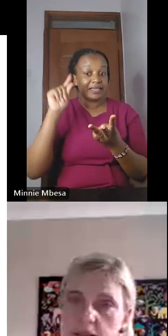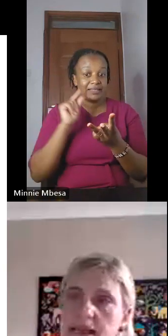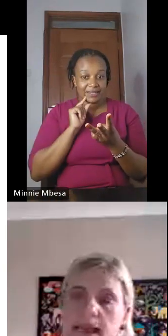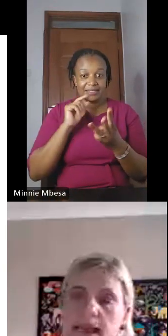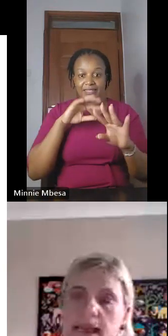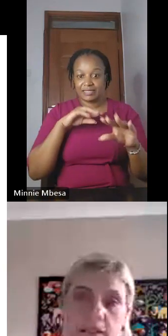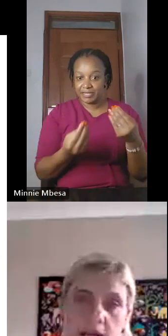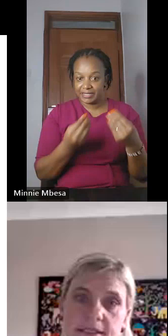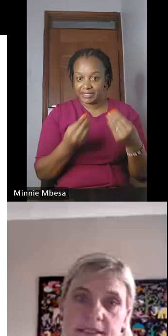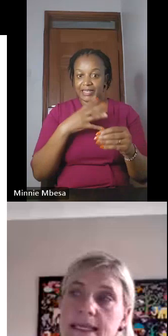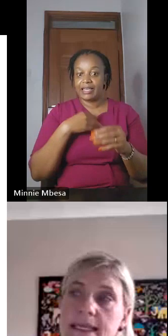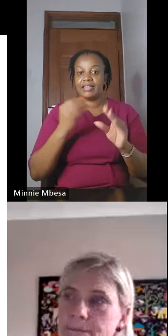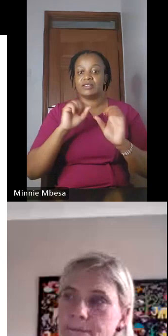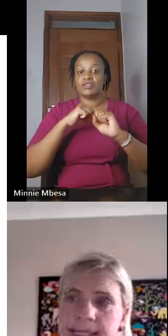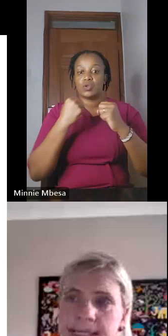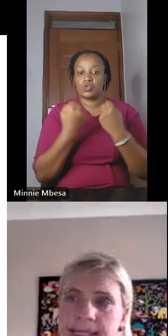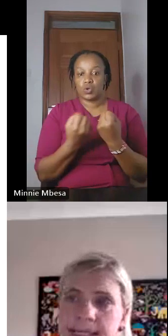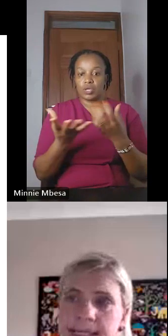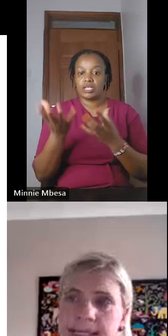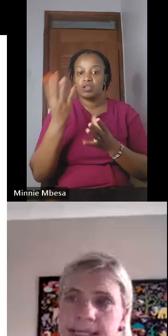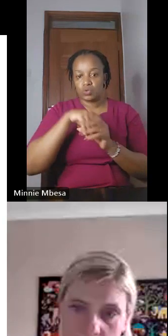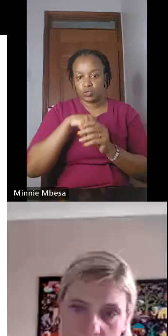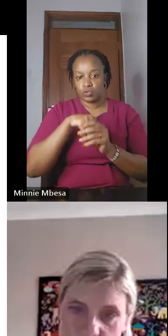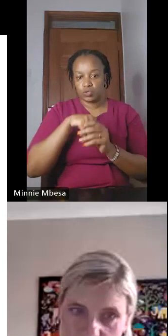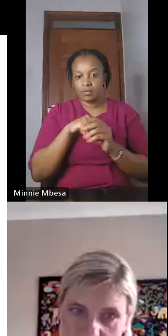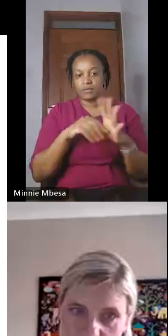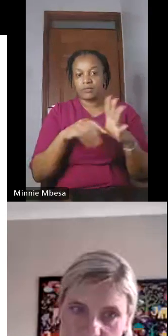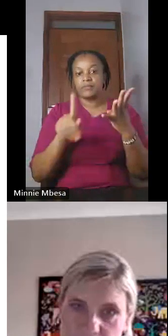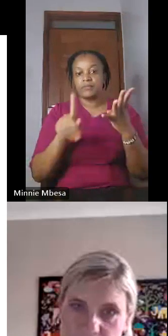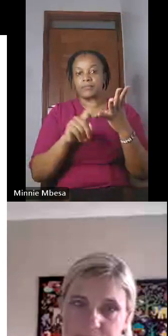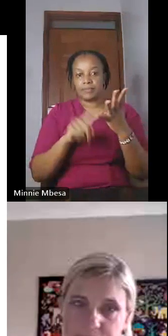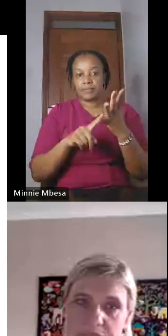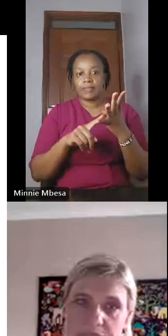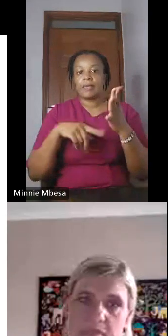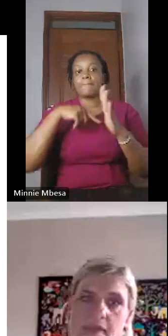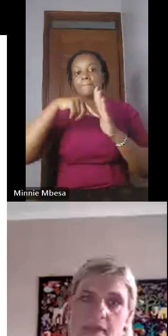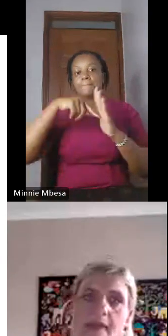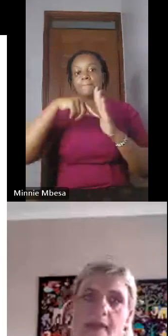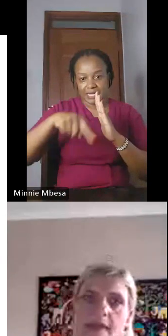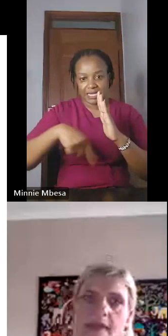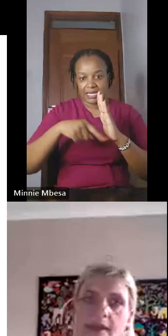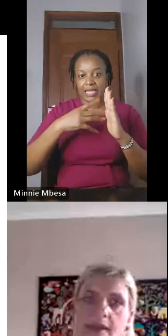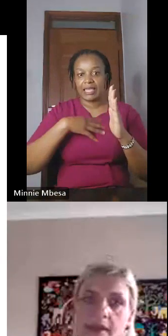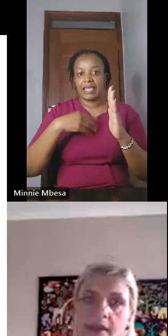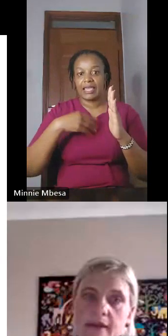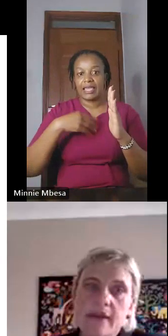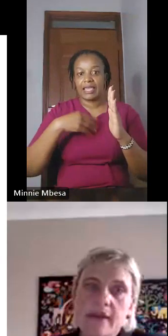inclusion, and lastly, mining and energy.